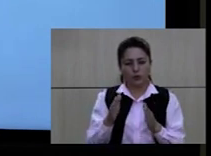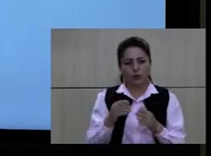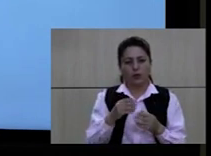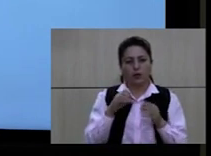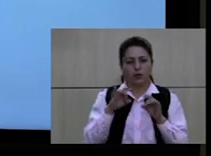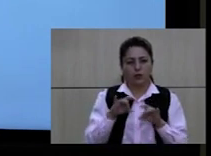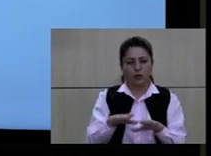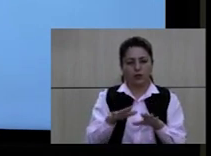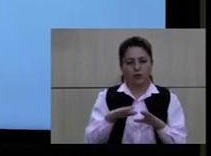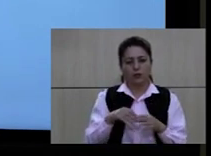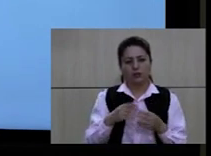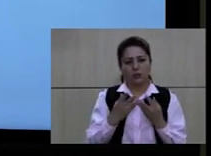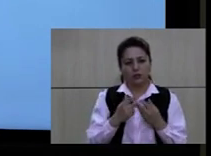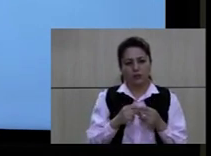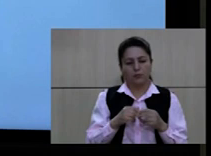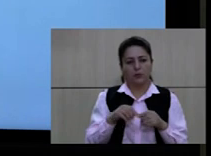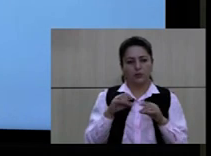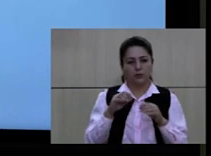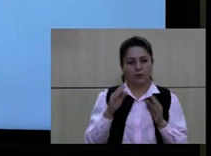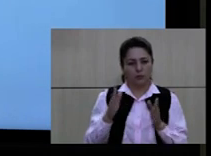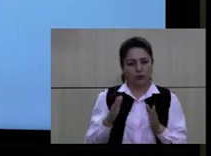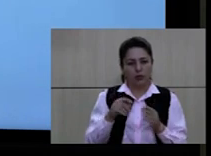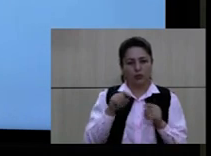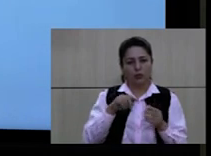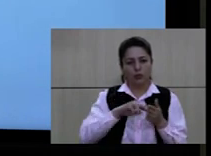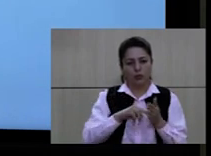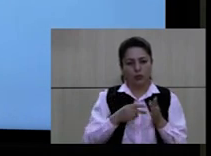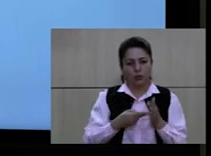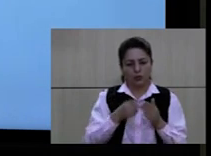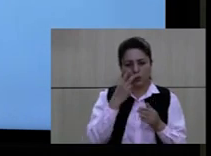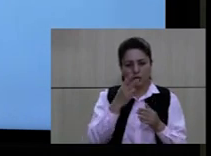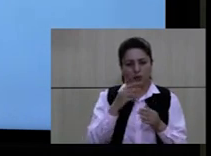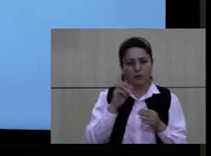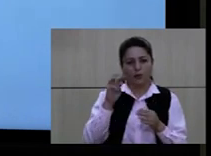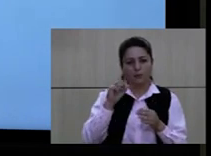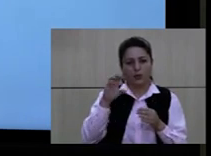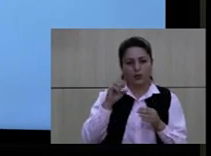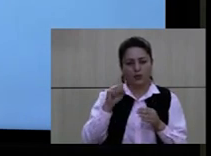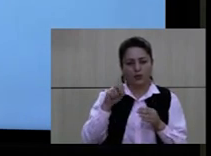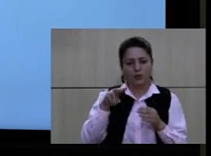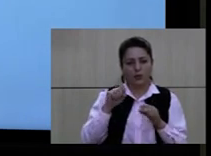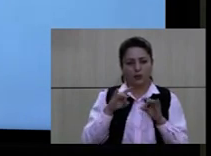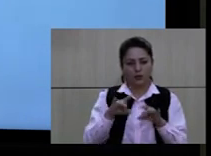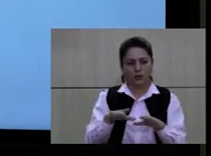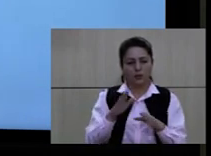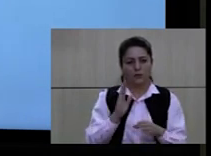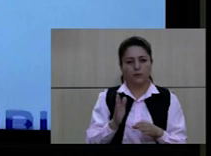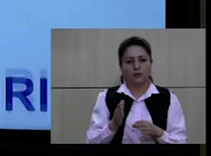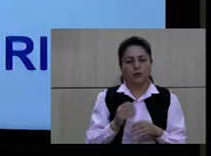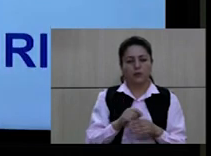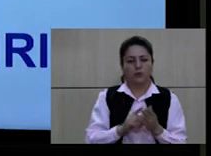yechish bosqichi. Shu reja asosida biz masalani yechishni boshlaymiz.